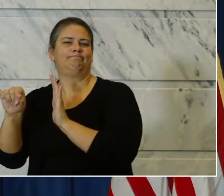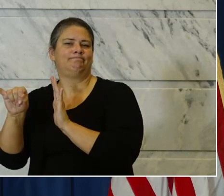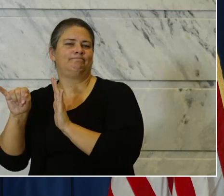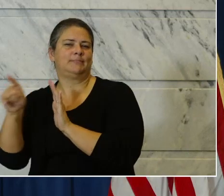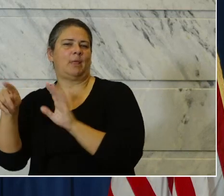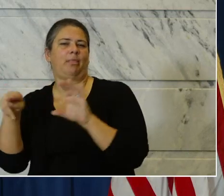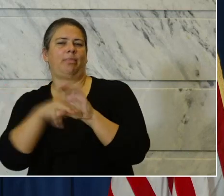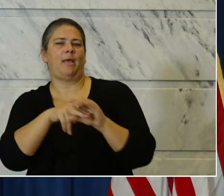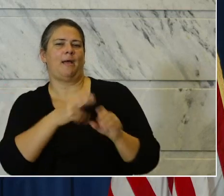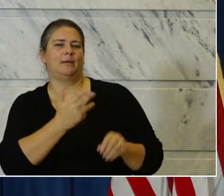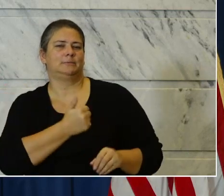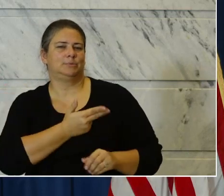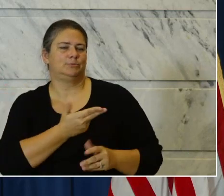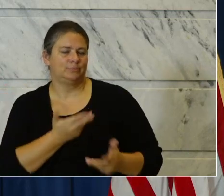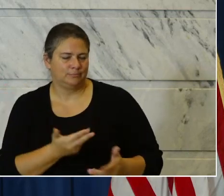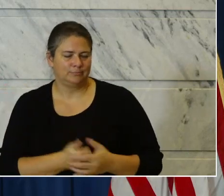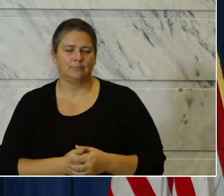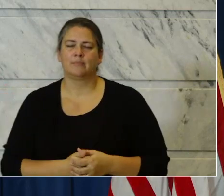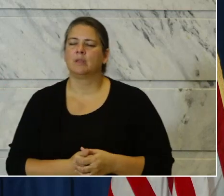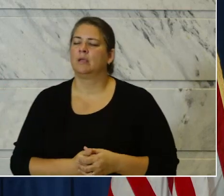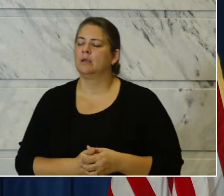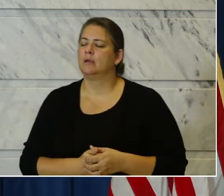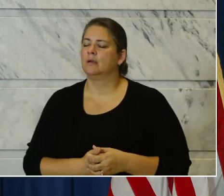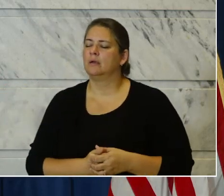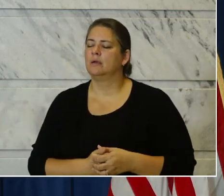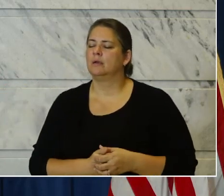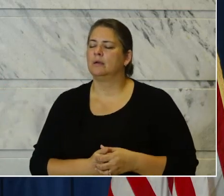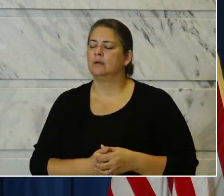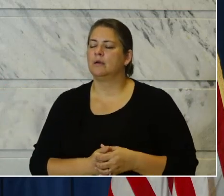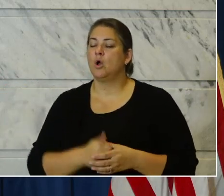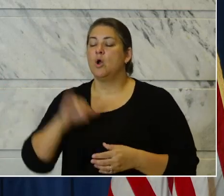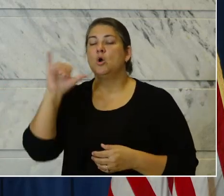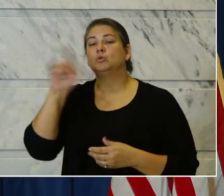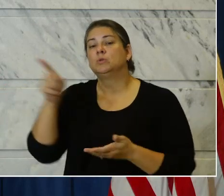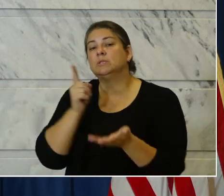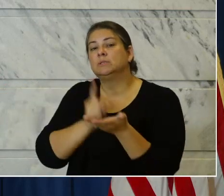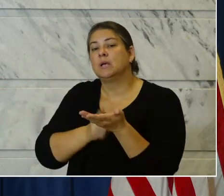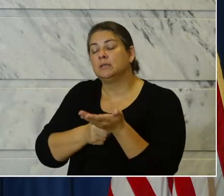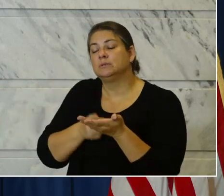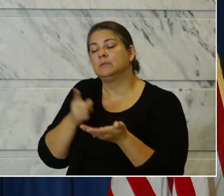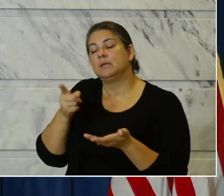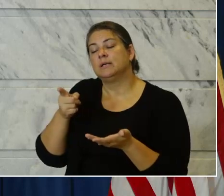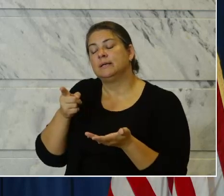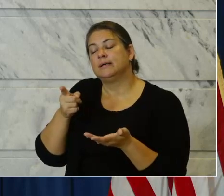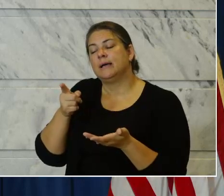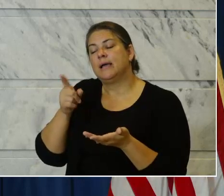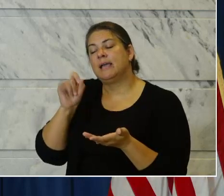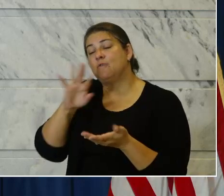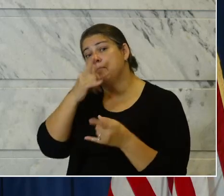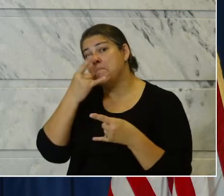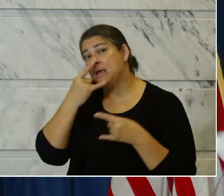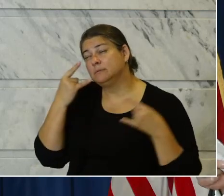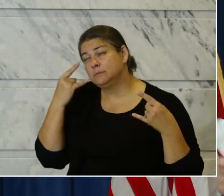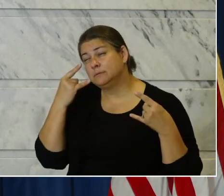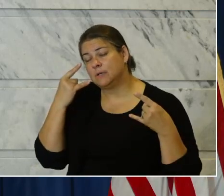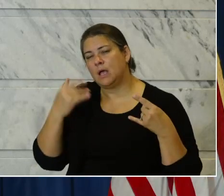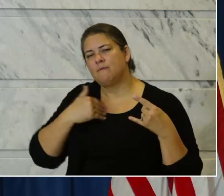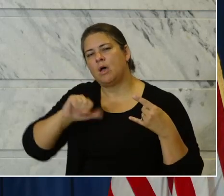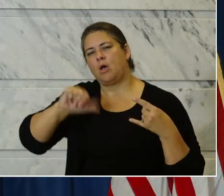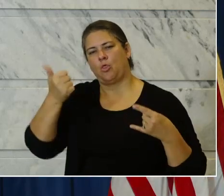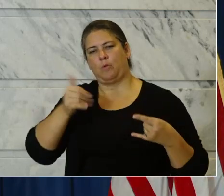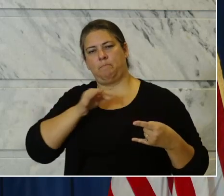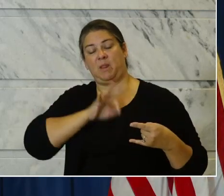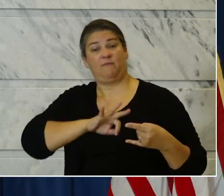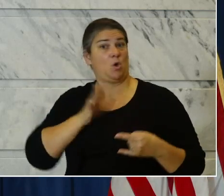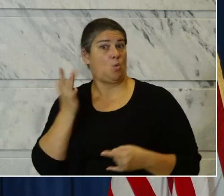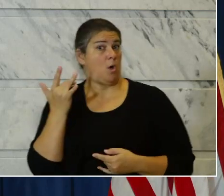there's more discussion that maybe wearing these masks has another benefit, which is if you infect somebody,